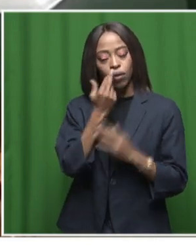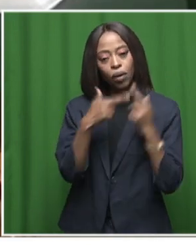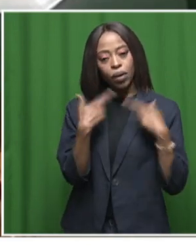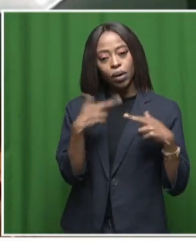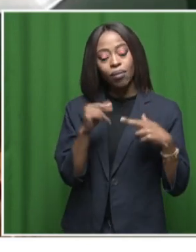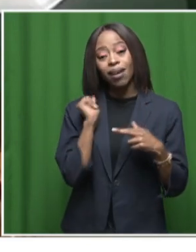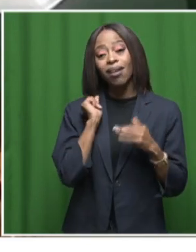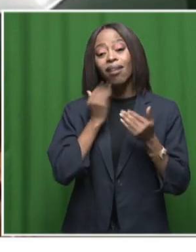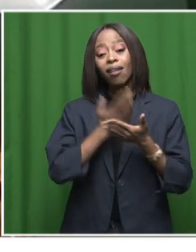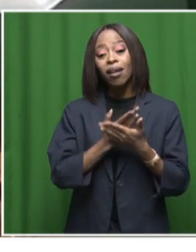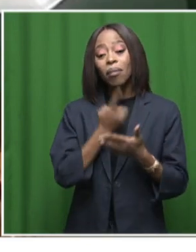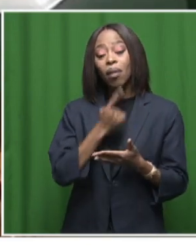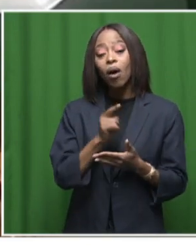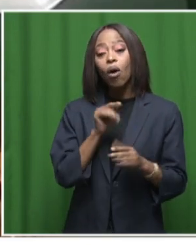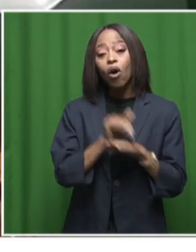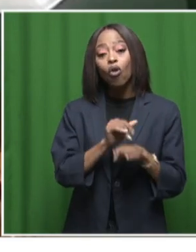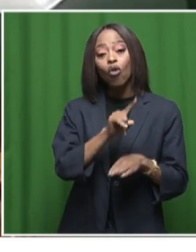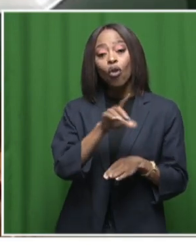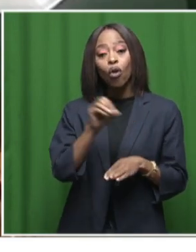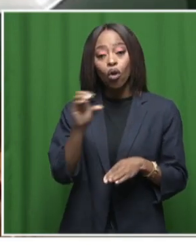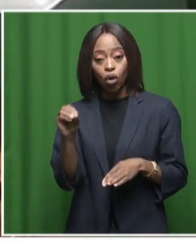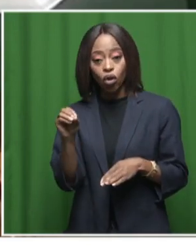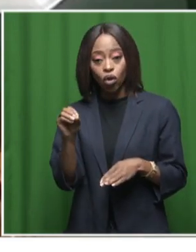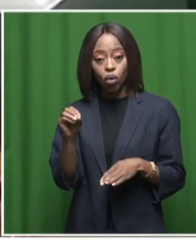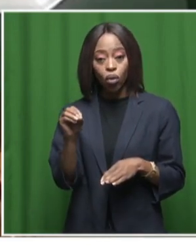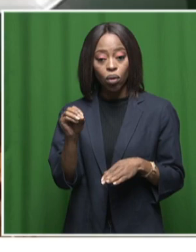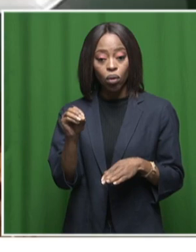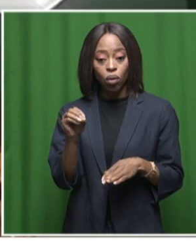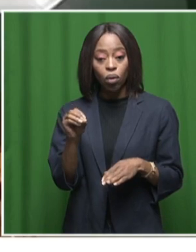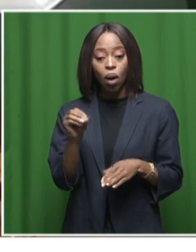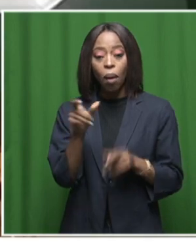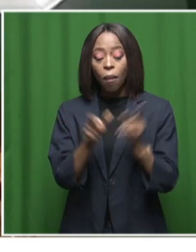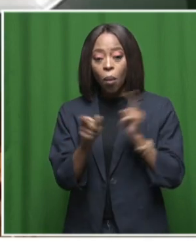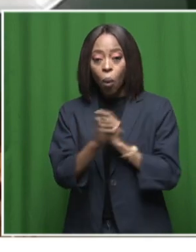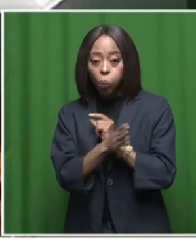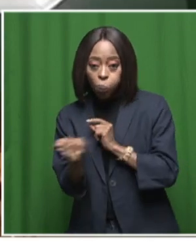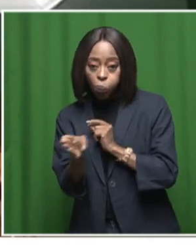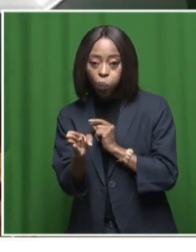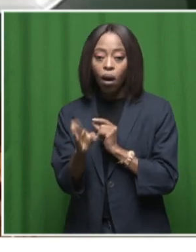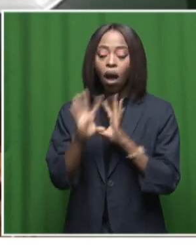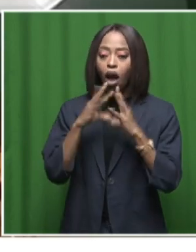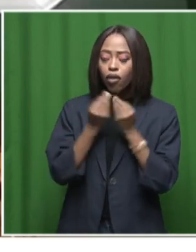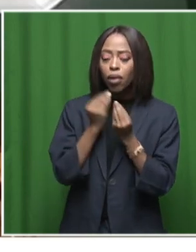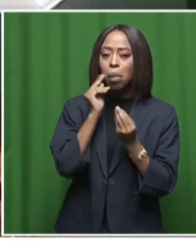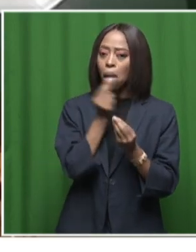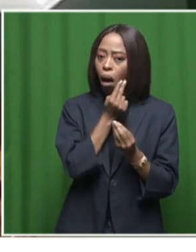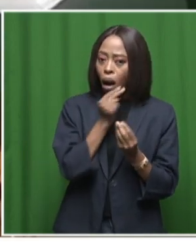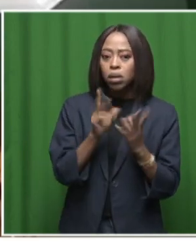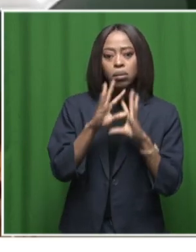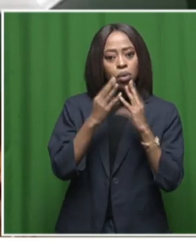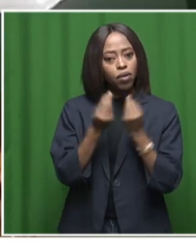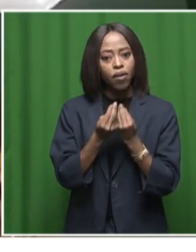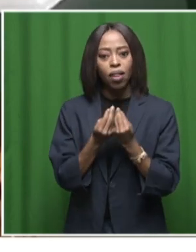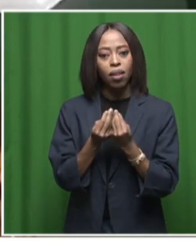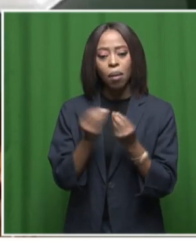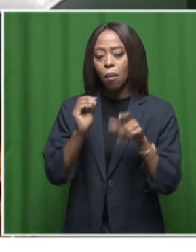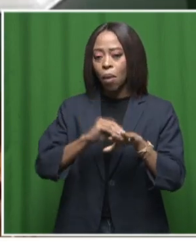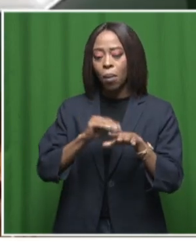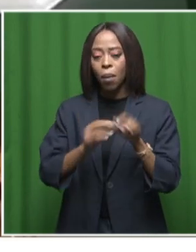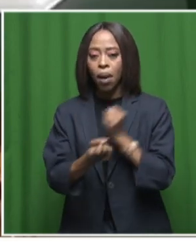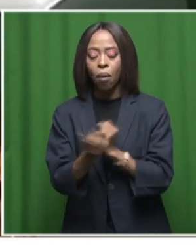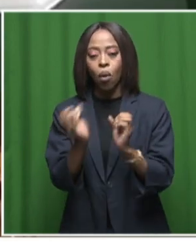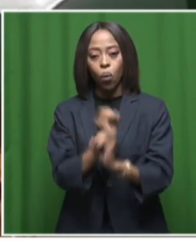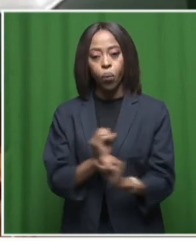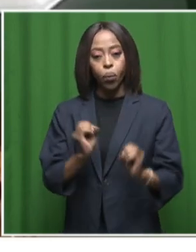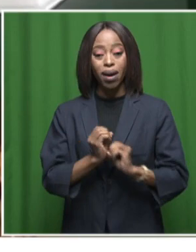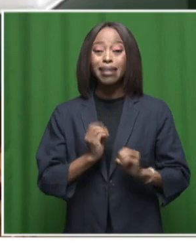said, last night did almost 100 covers, just over 100 covers, and it went smoothly, and everything was beautiful. I think Cape Town is